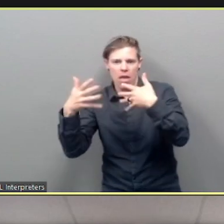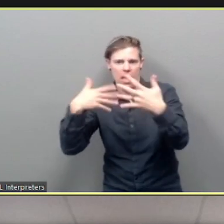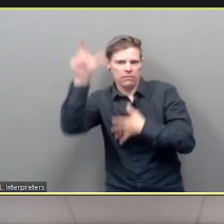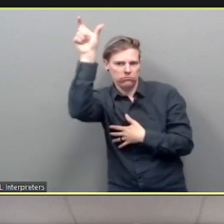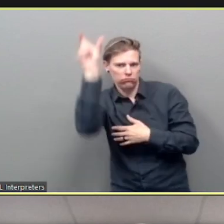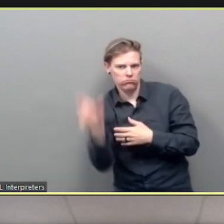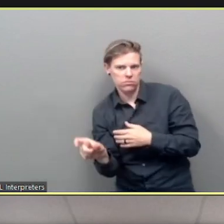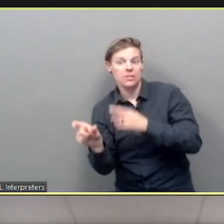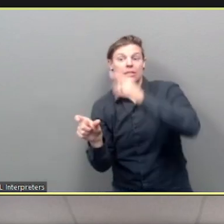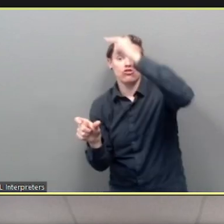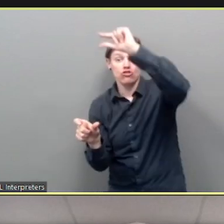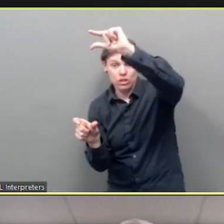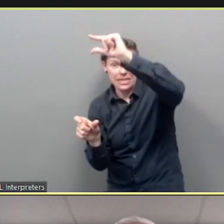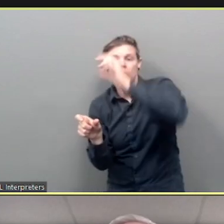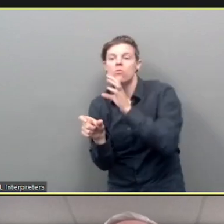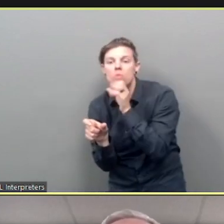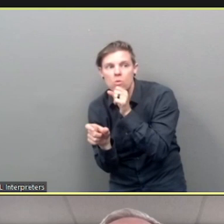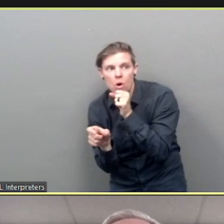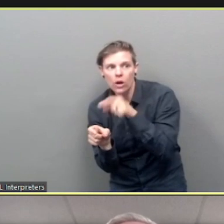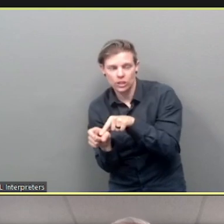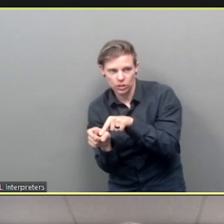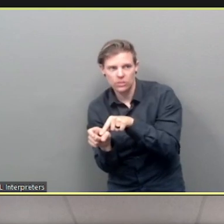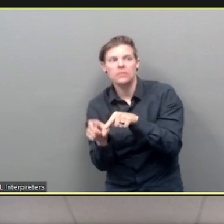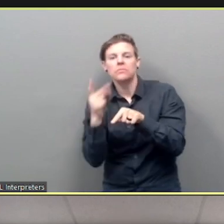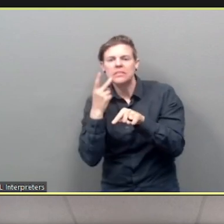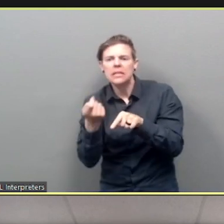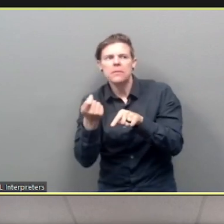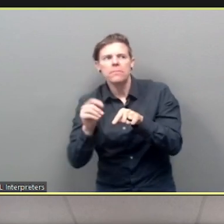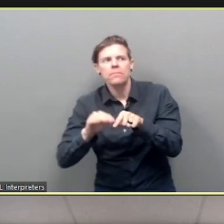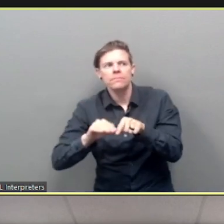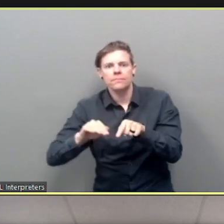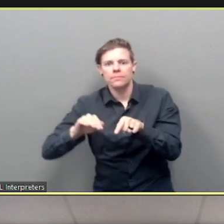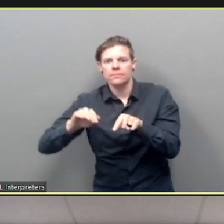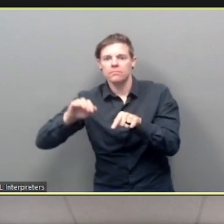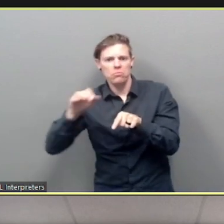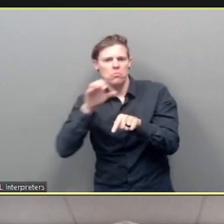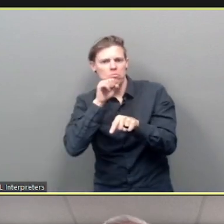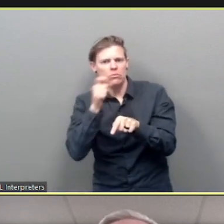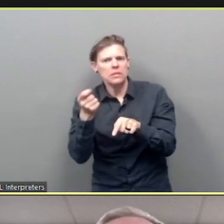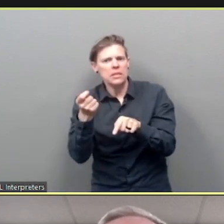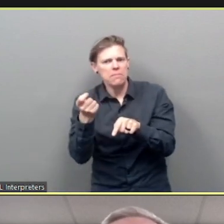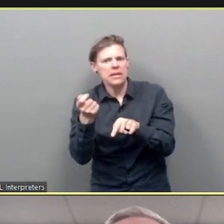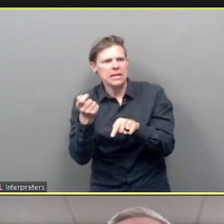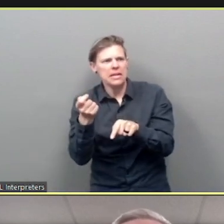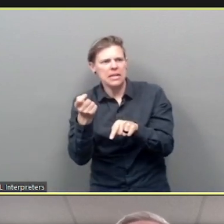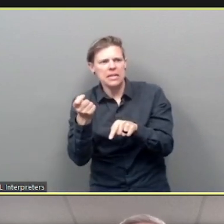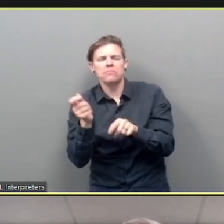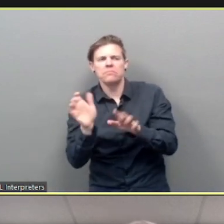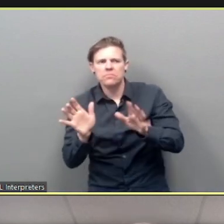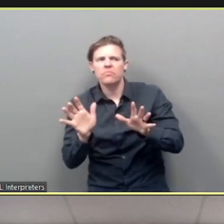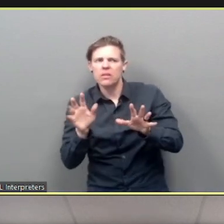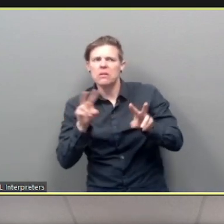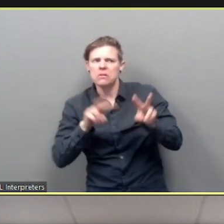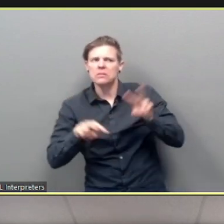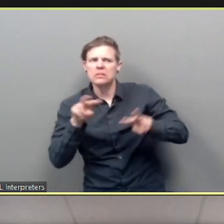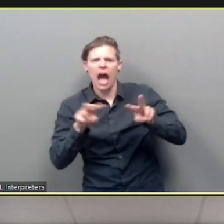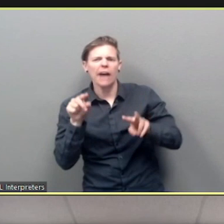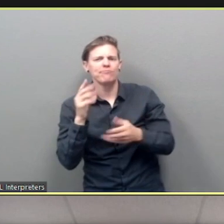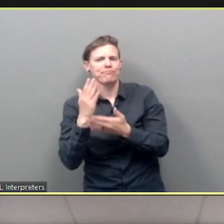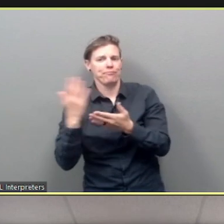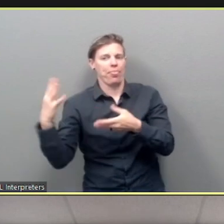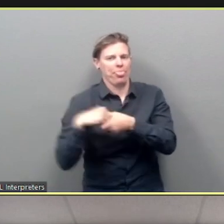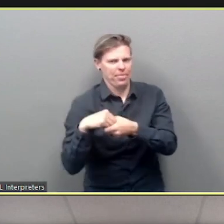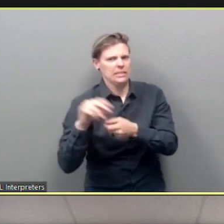this slightly upsloping orange curve that you see partly is due to Delta, but partly is